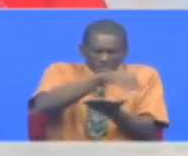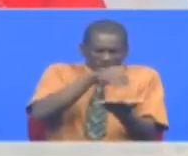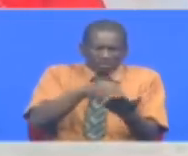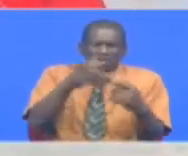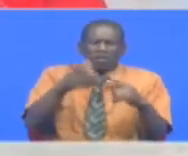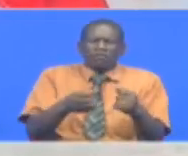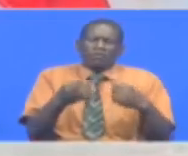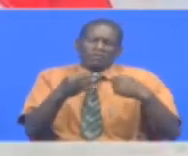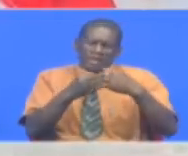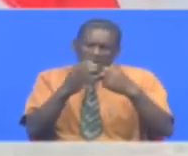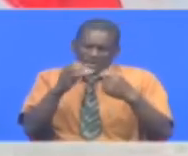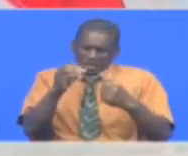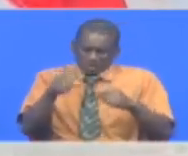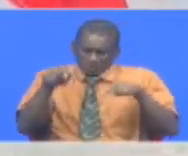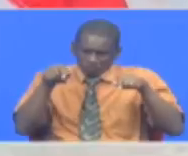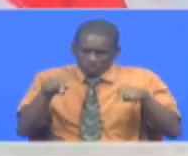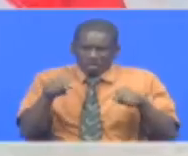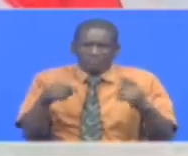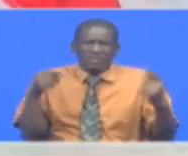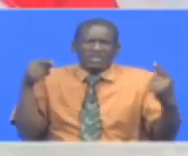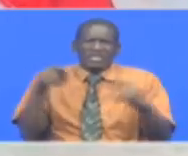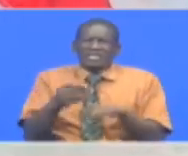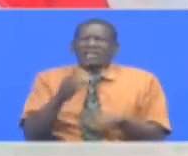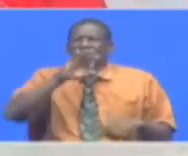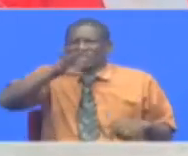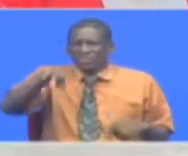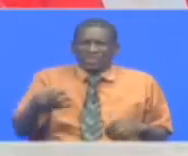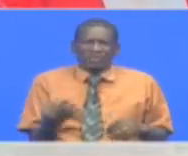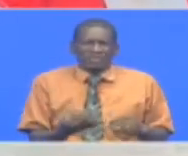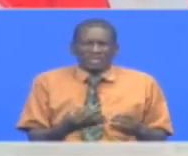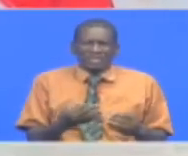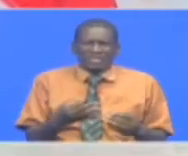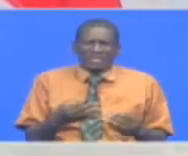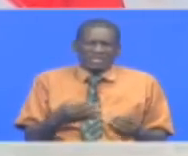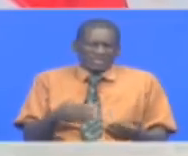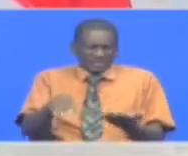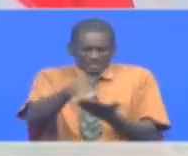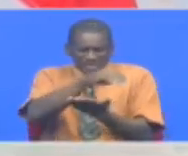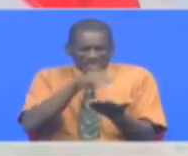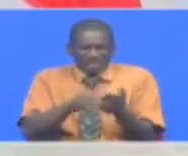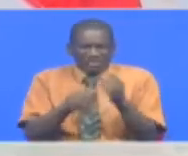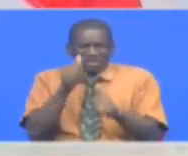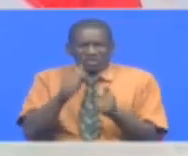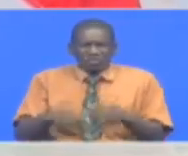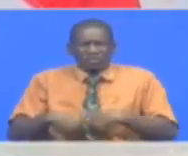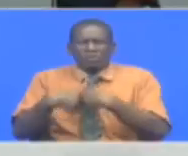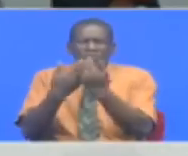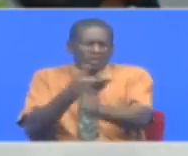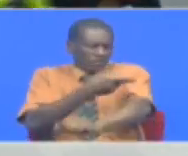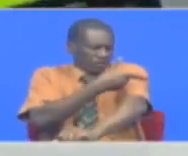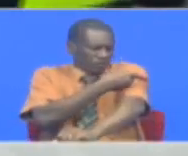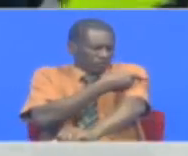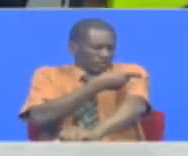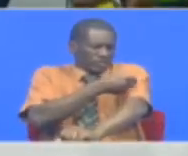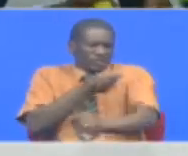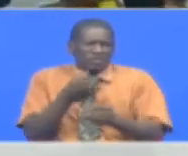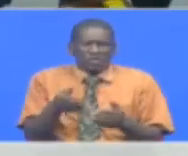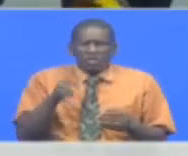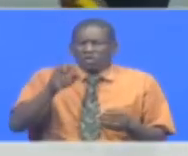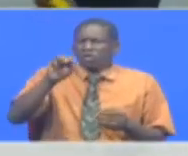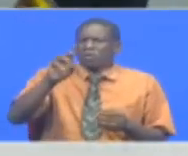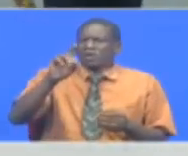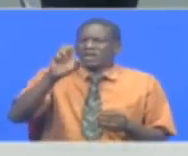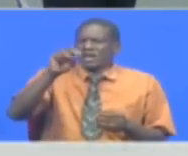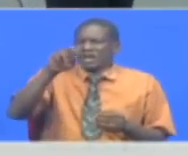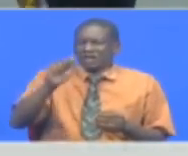current 800 to 3,000 facilities that will be offering vaccination. This Moderna vaccine